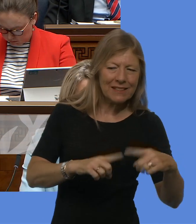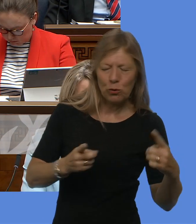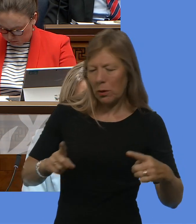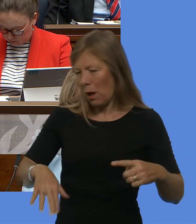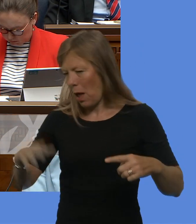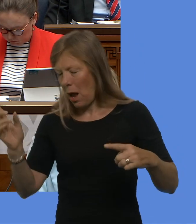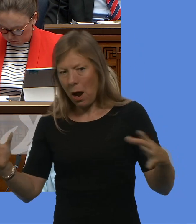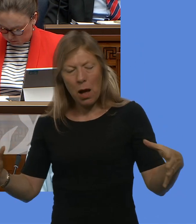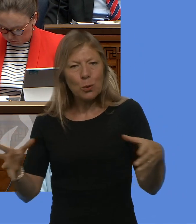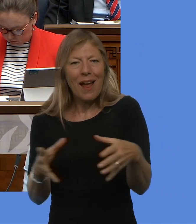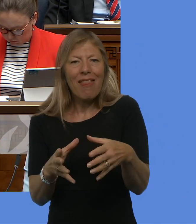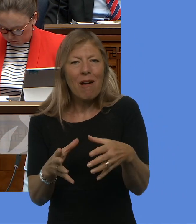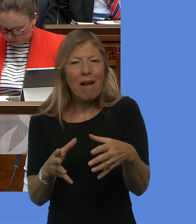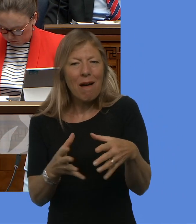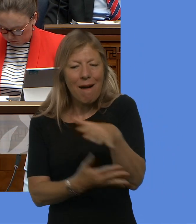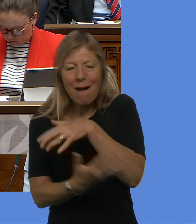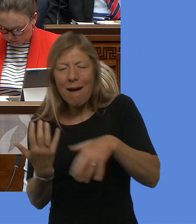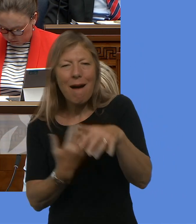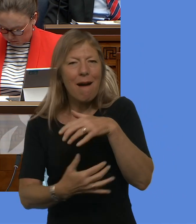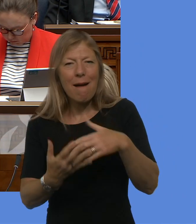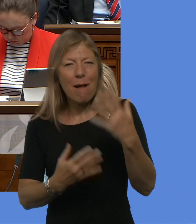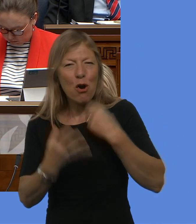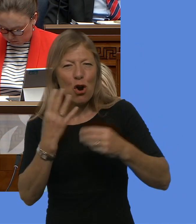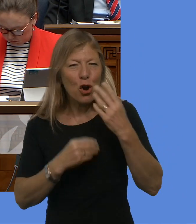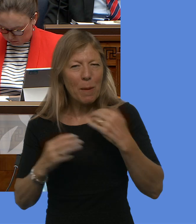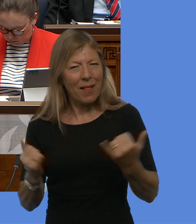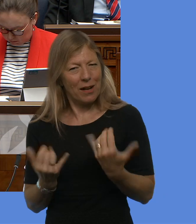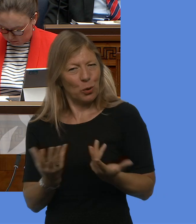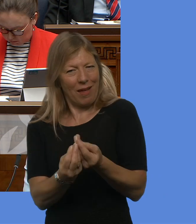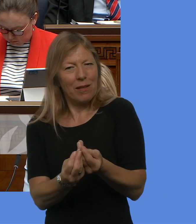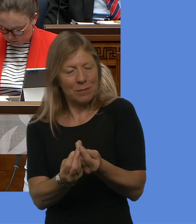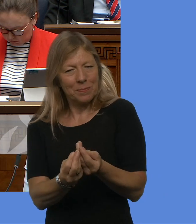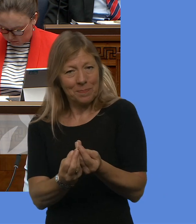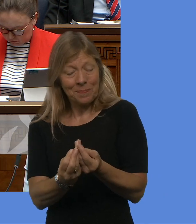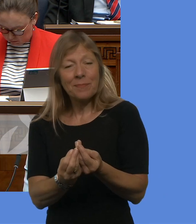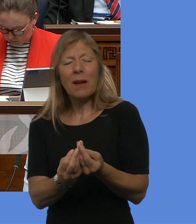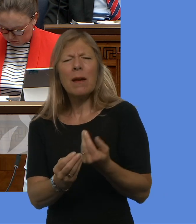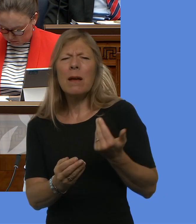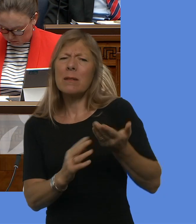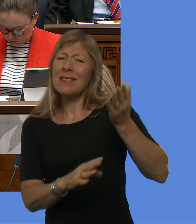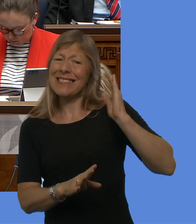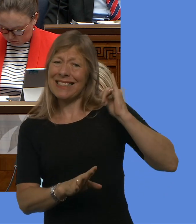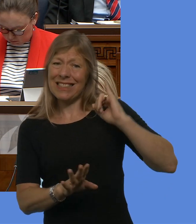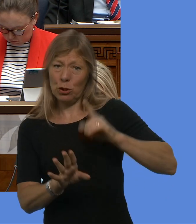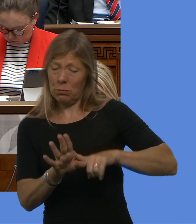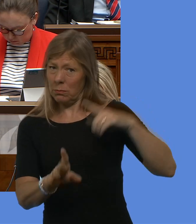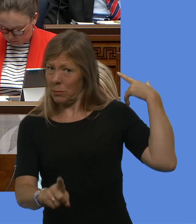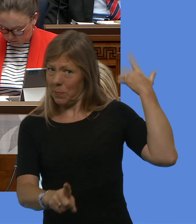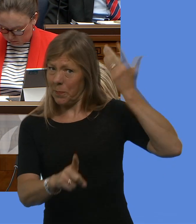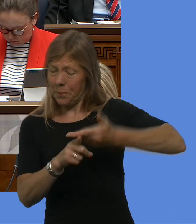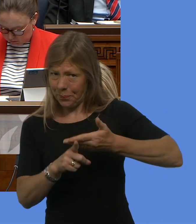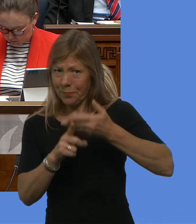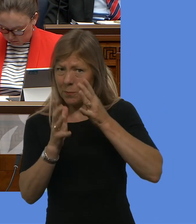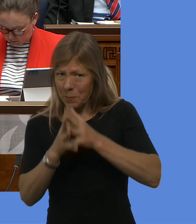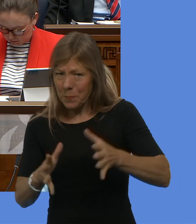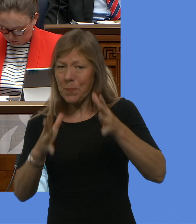in that process. The number of pupils accessing integrated education continues to grow. Over 27,000 pupils